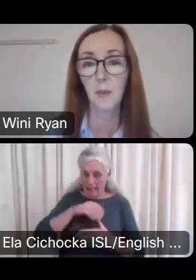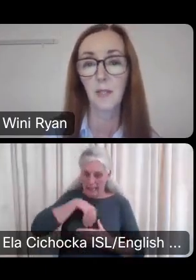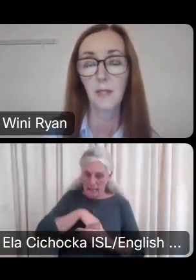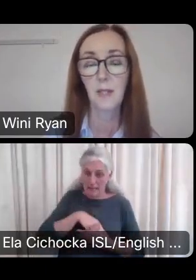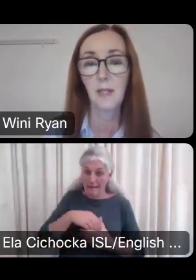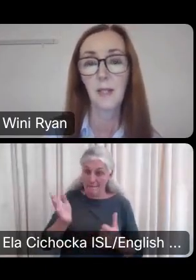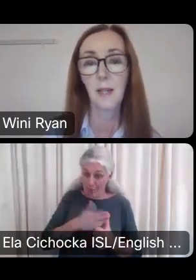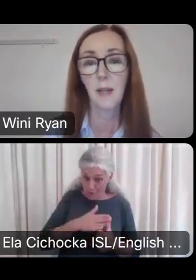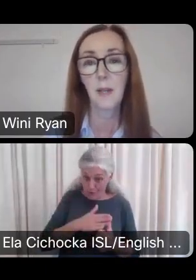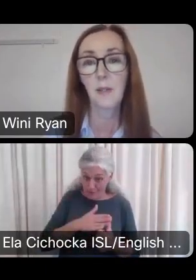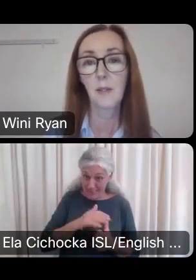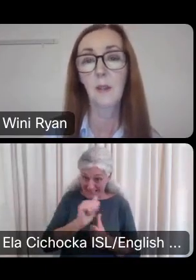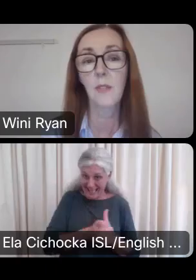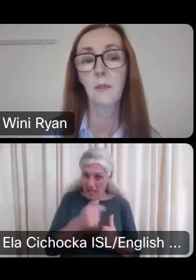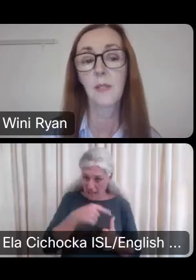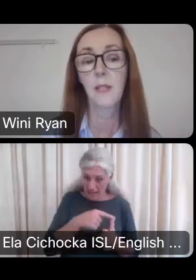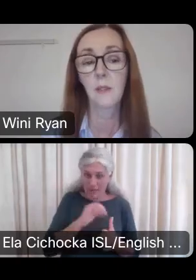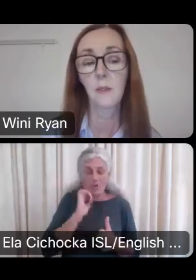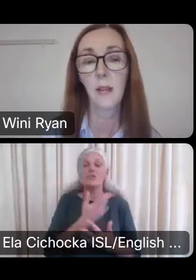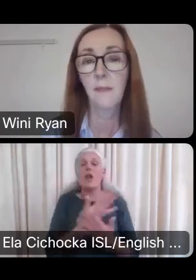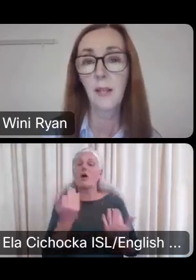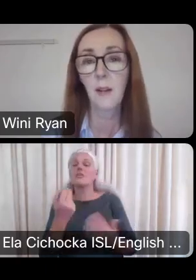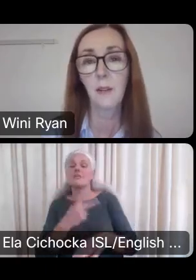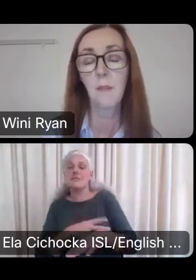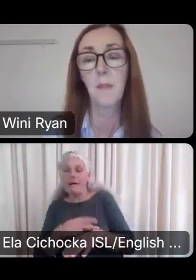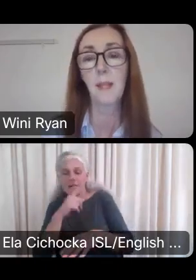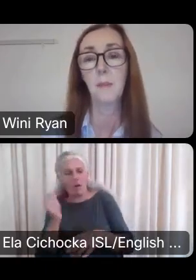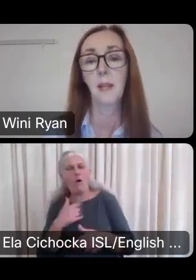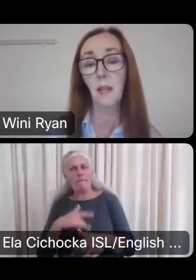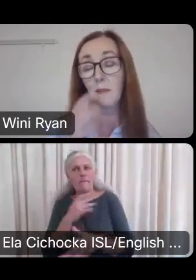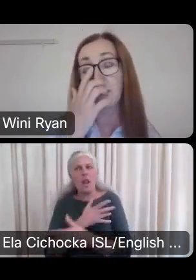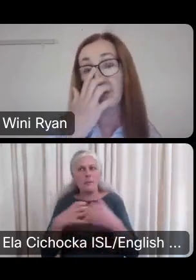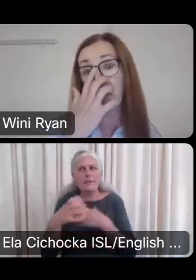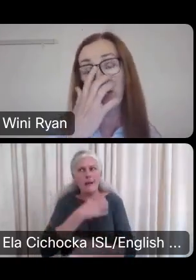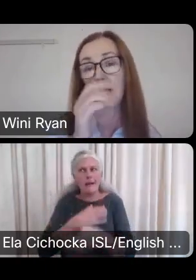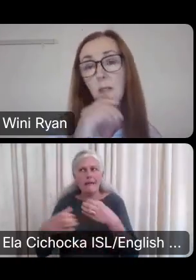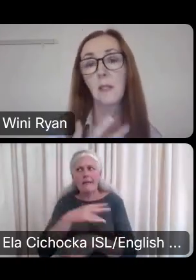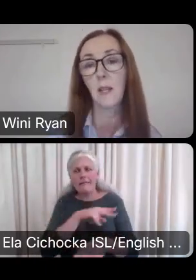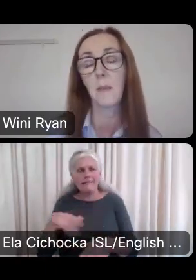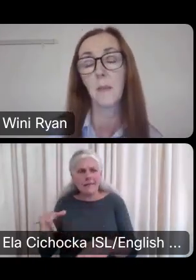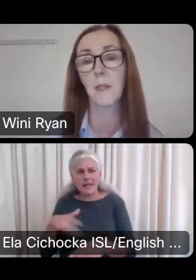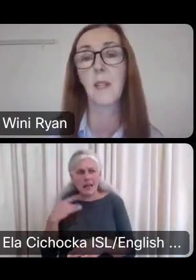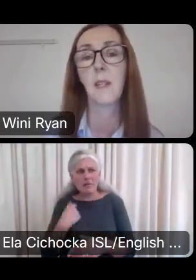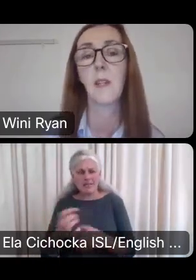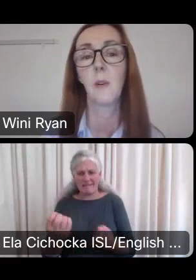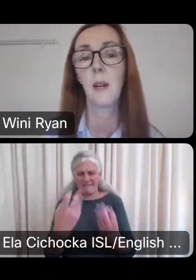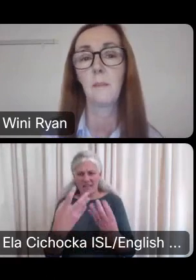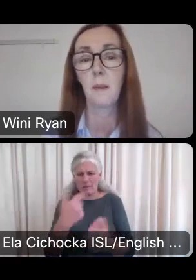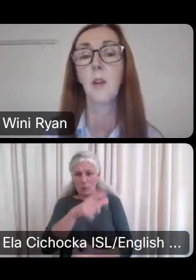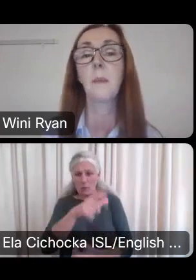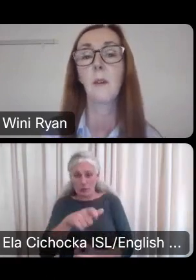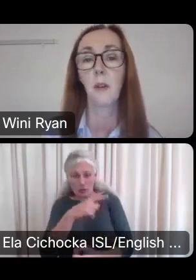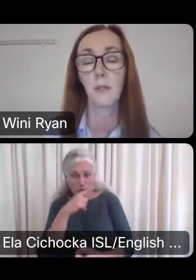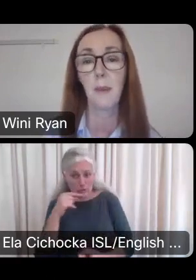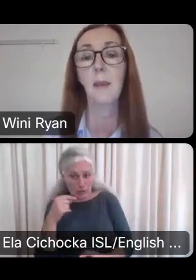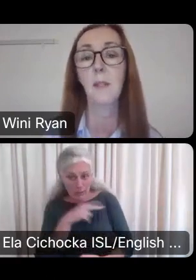first point. Because a lot of staff will say to us, well, I feel a lot of empathy, but I get feedback from patients to tell me that, I'm not